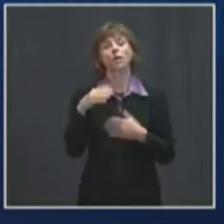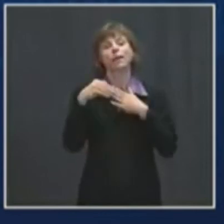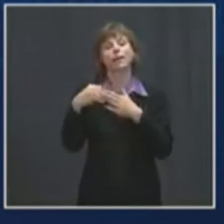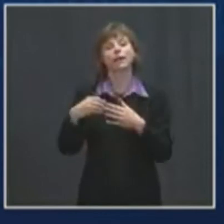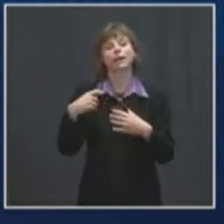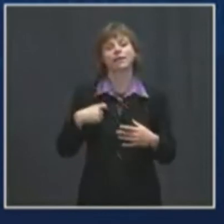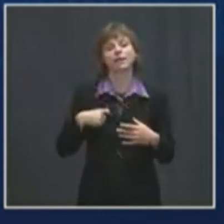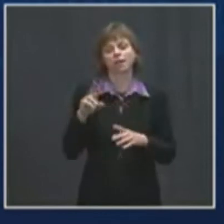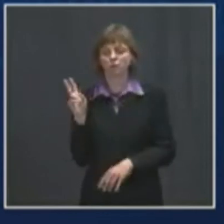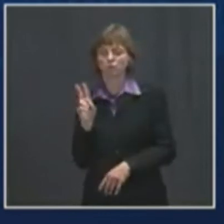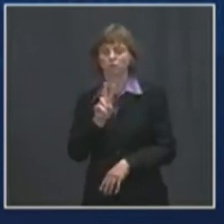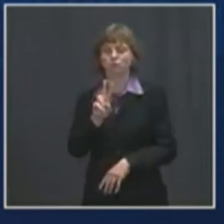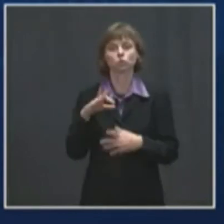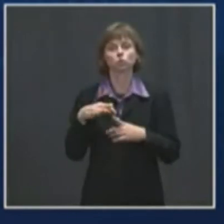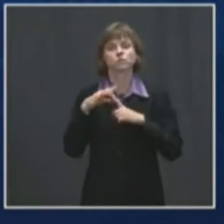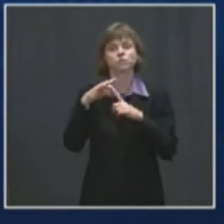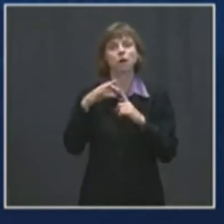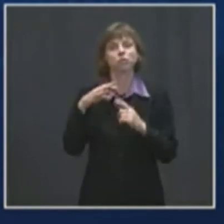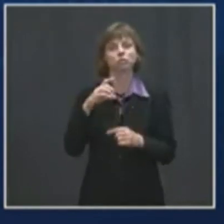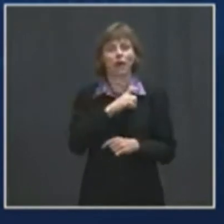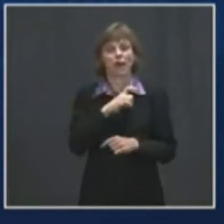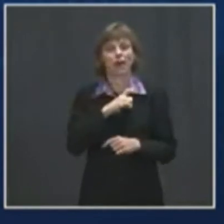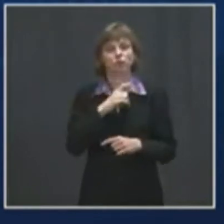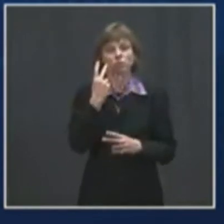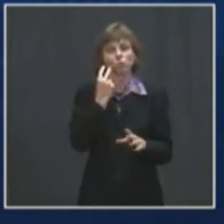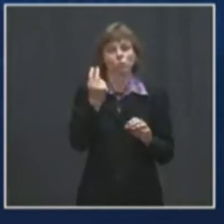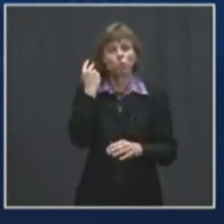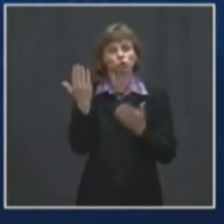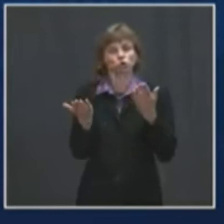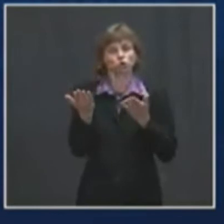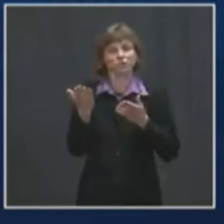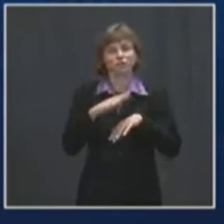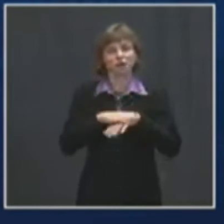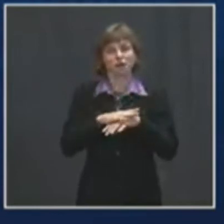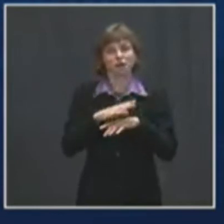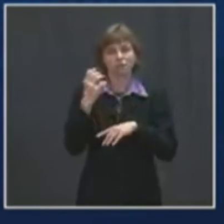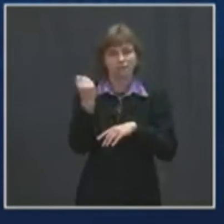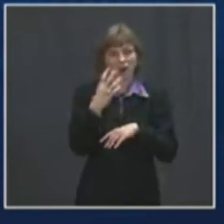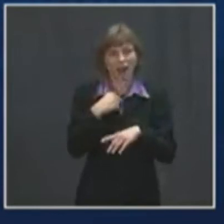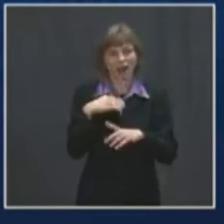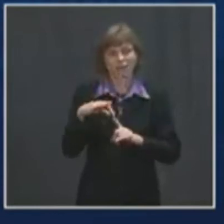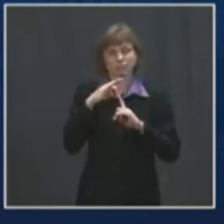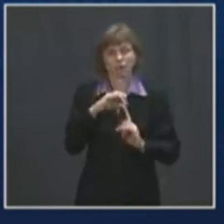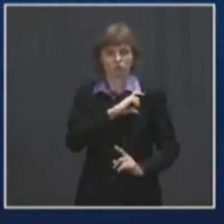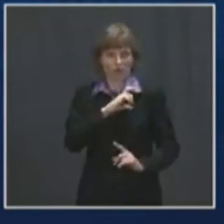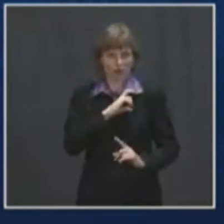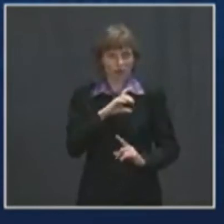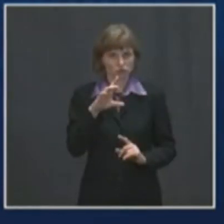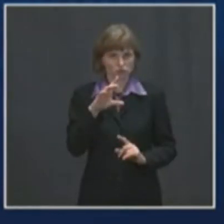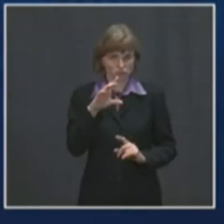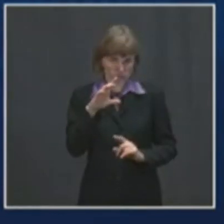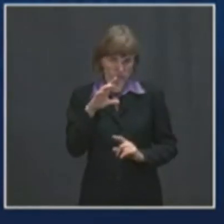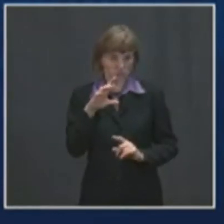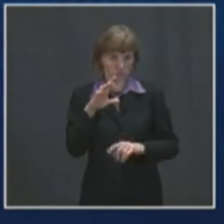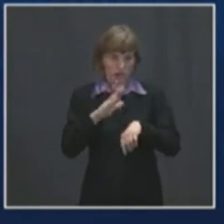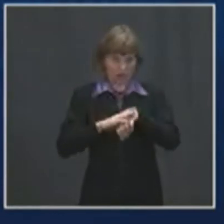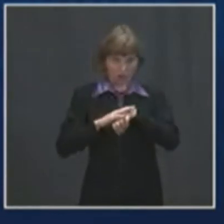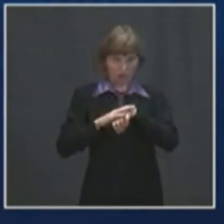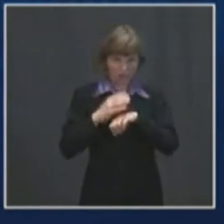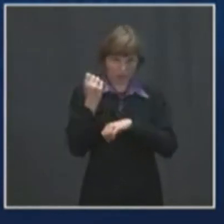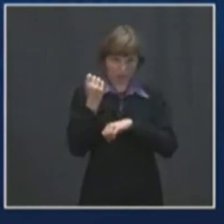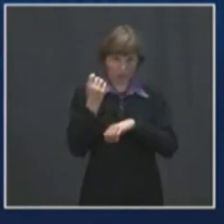Special Agent Laura Schwarzenberger's memorial service on Saturday and Special Agent Daniel Alphen's memorial service on Sunday.